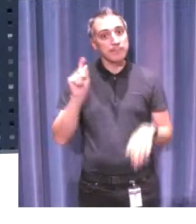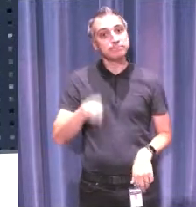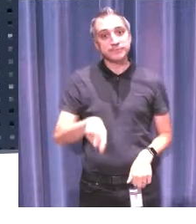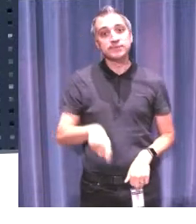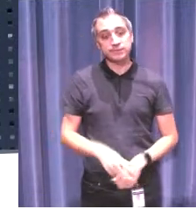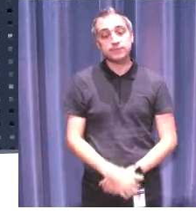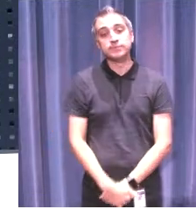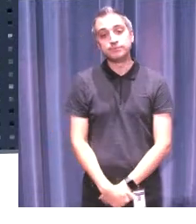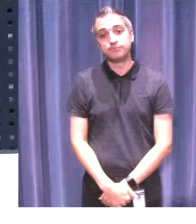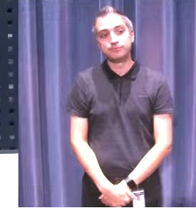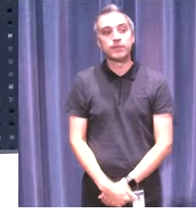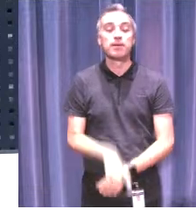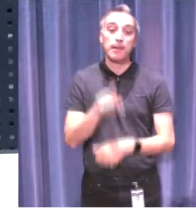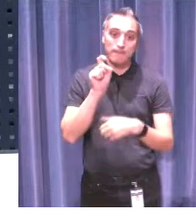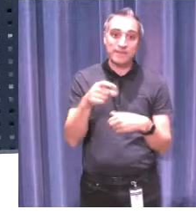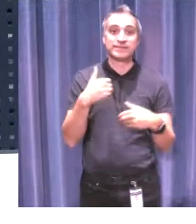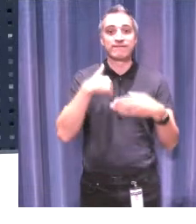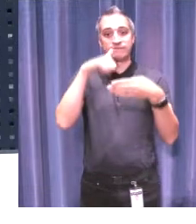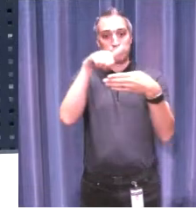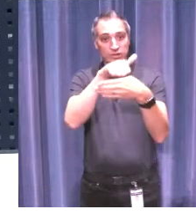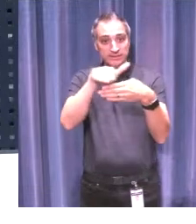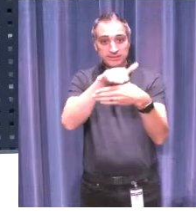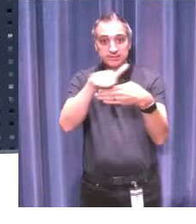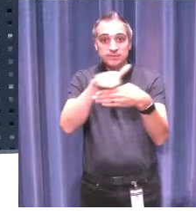You got to have drills.